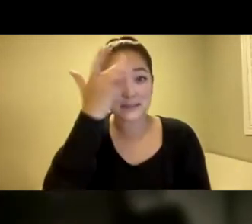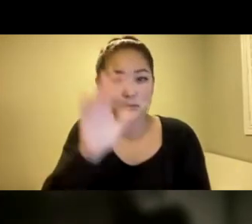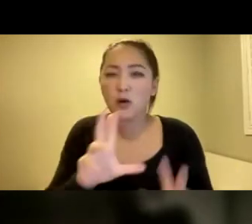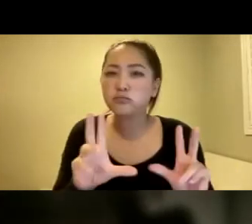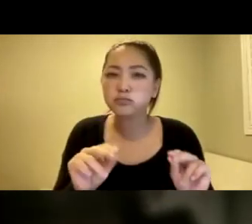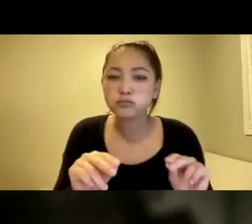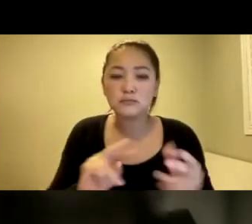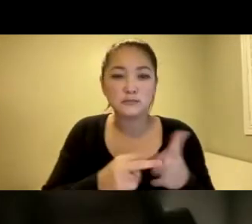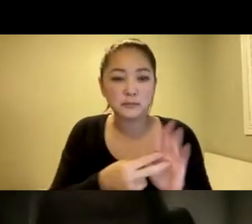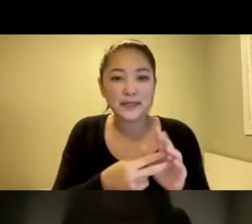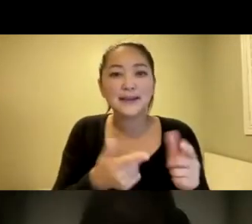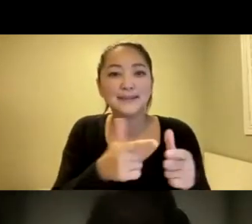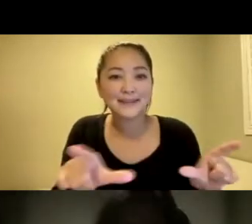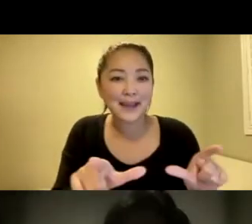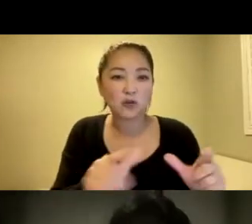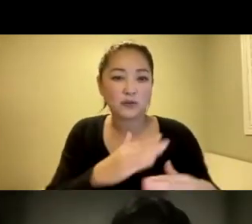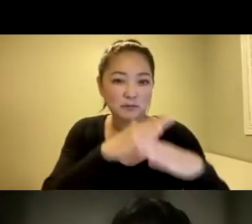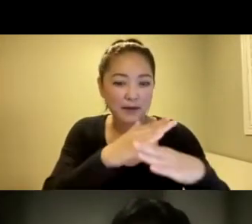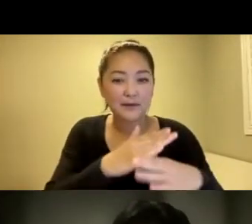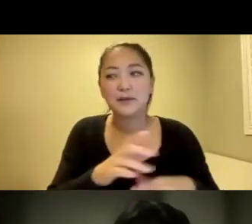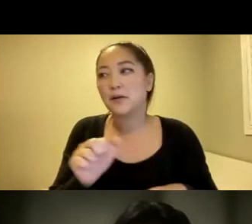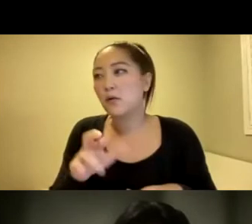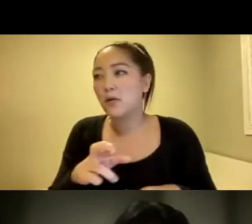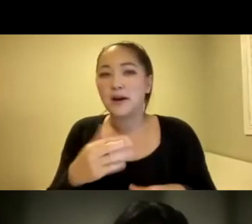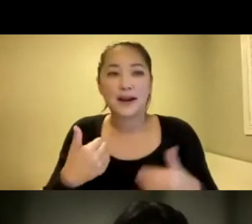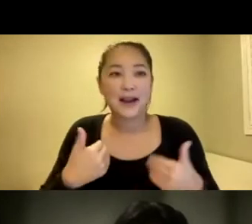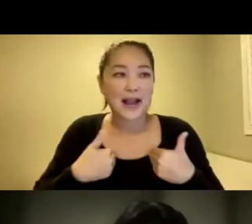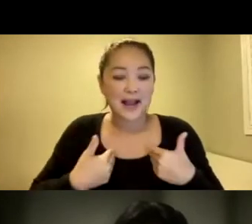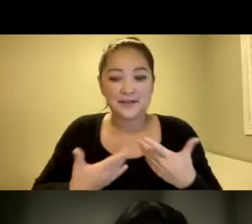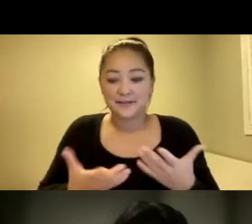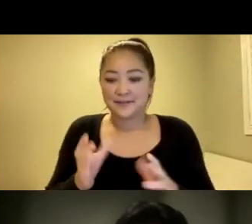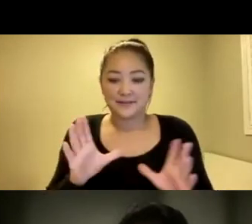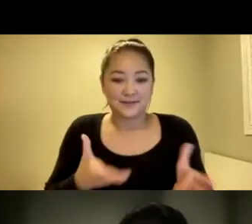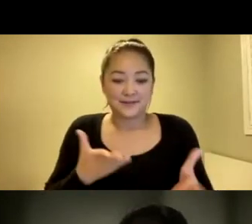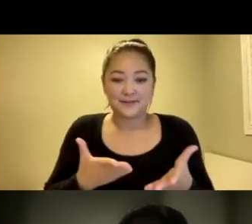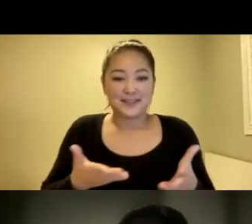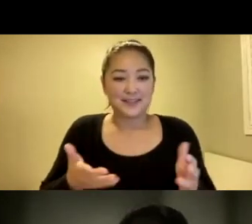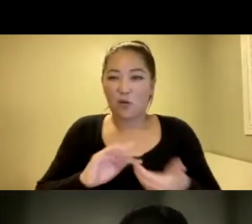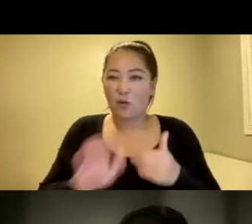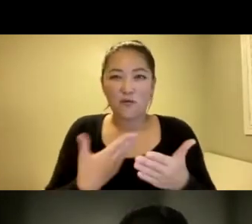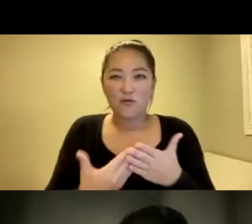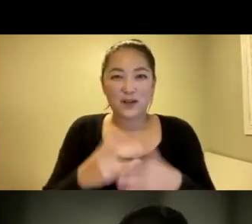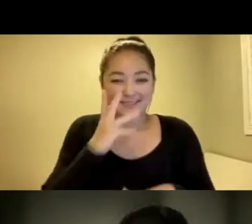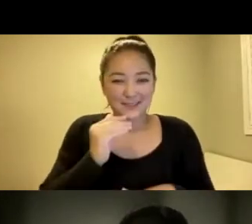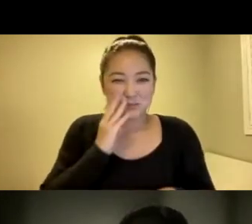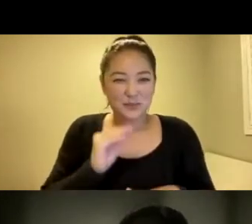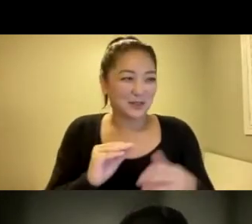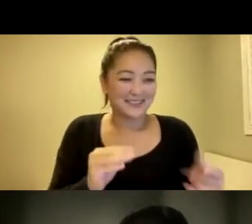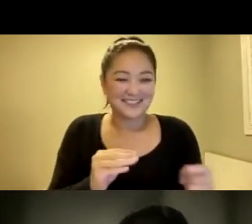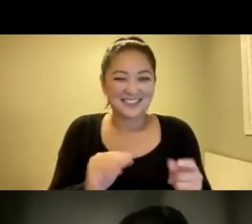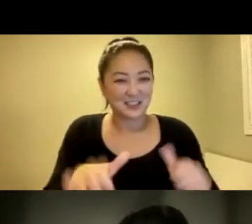have episodes where they were strong and they were teaching the kids at 16 Hudson and bringing something of value to the table as